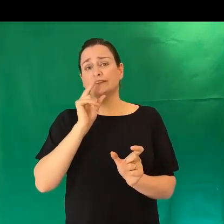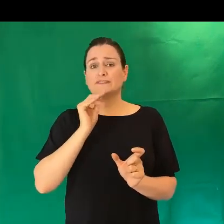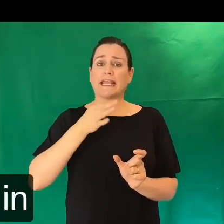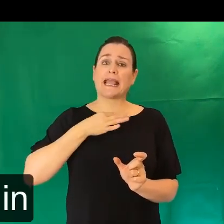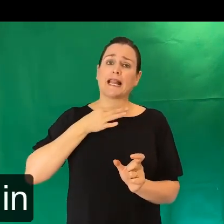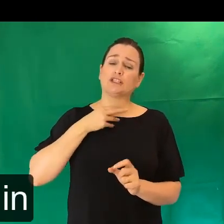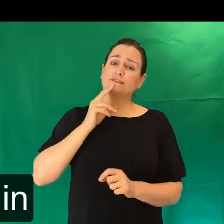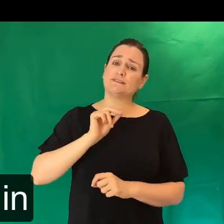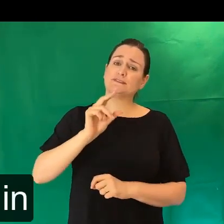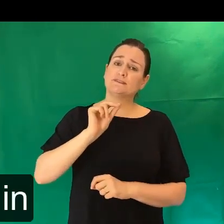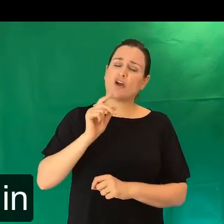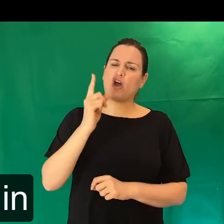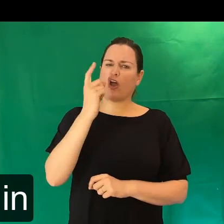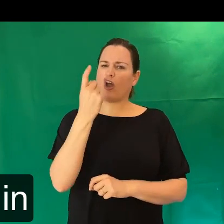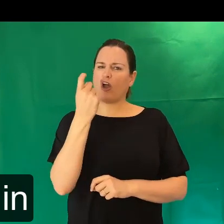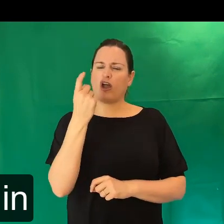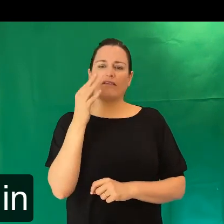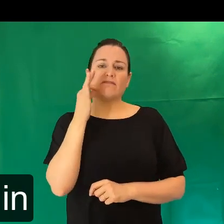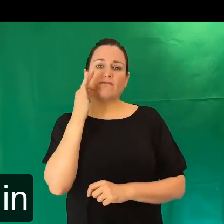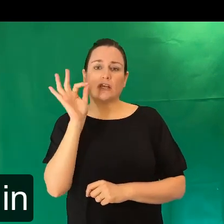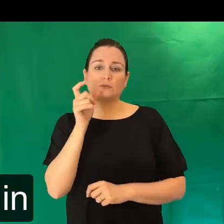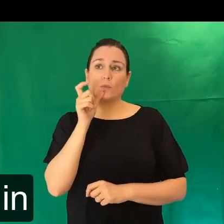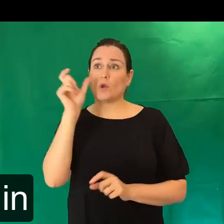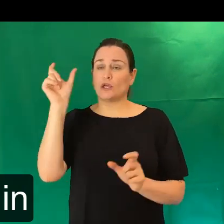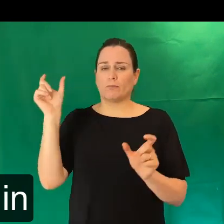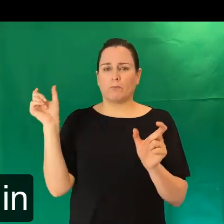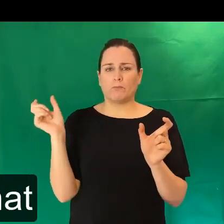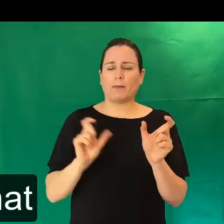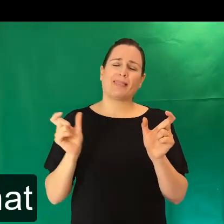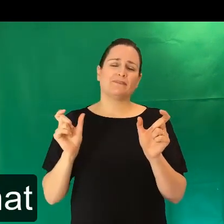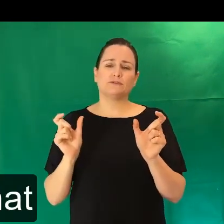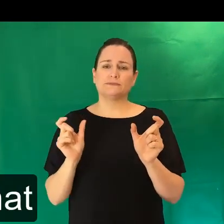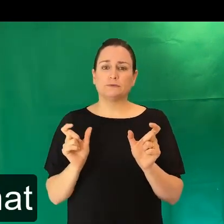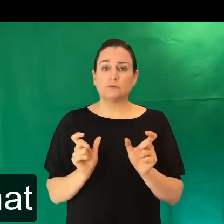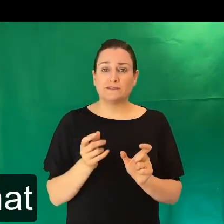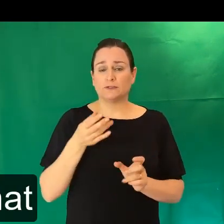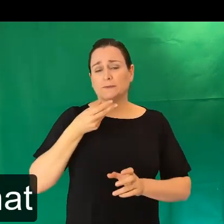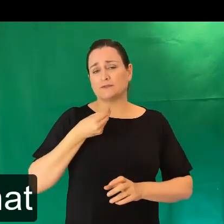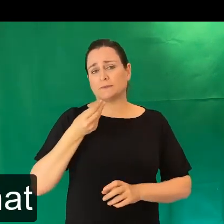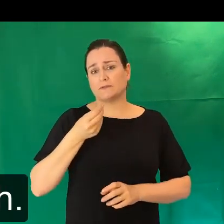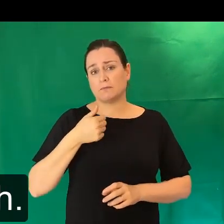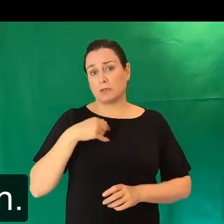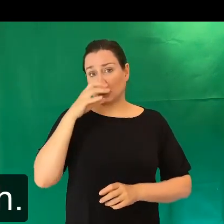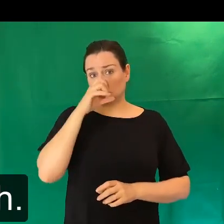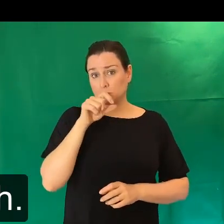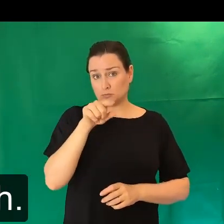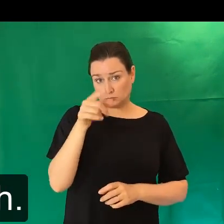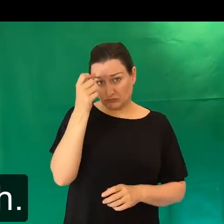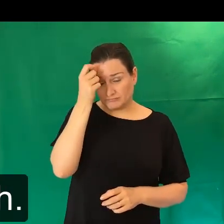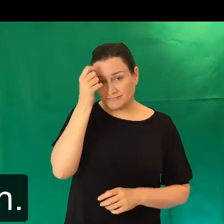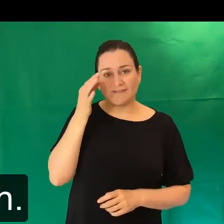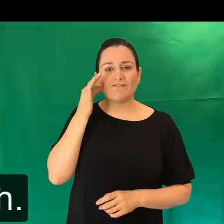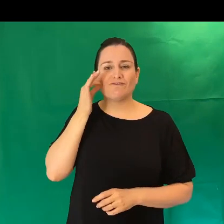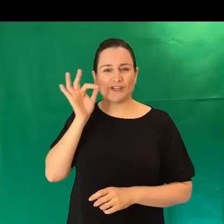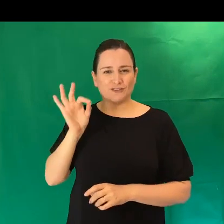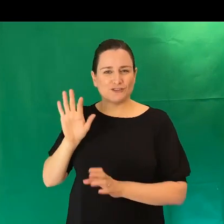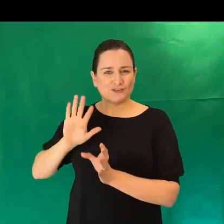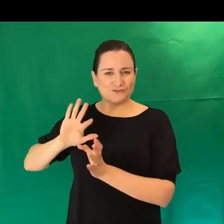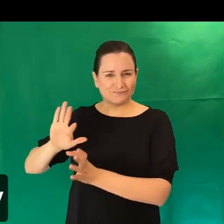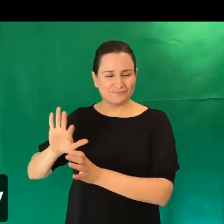but I might suddenly decide to use a French word in the middle of my sentence, assuming that I thought you would understand